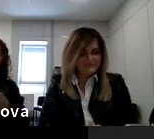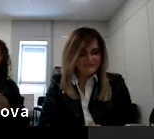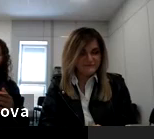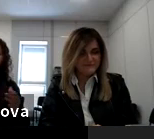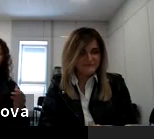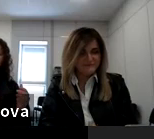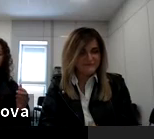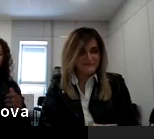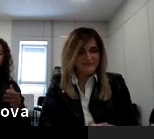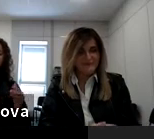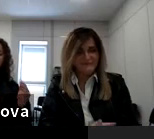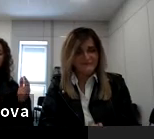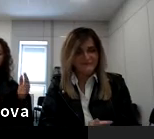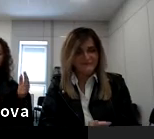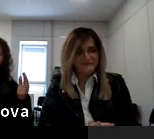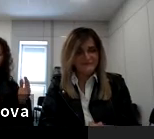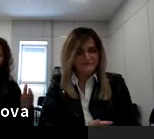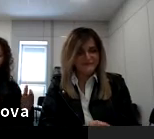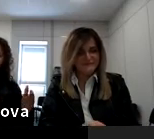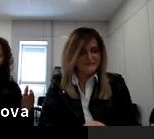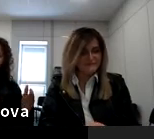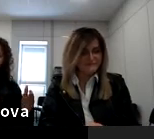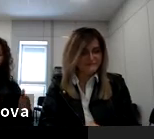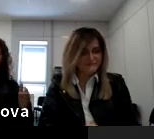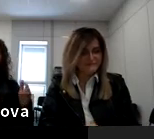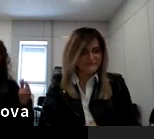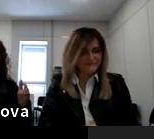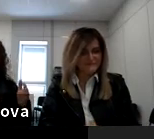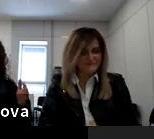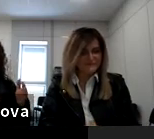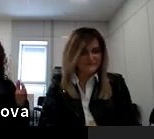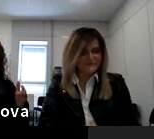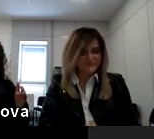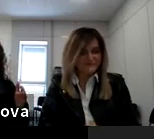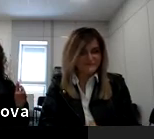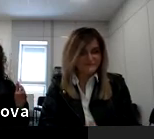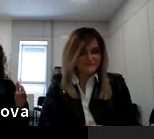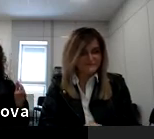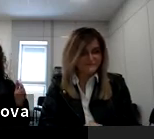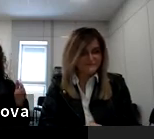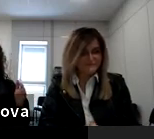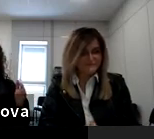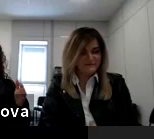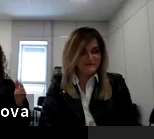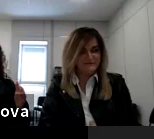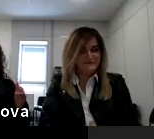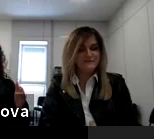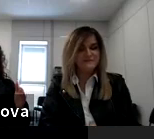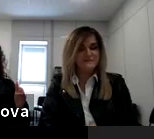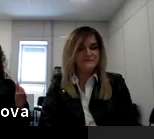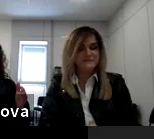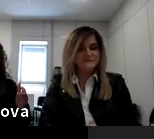if I'm talking about 1 meter tube, so it can be 2 pixels per